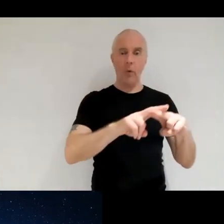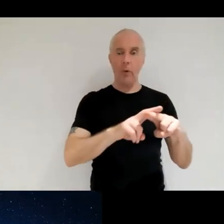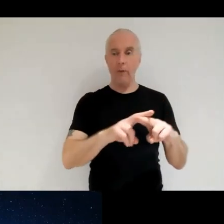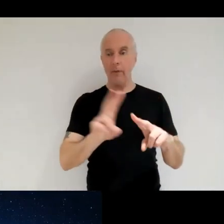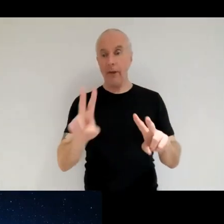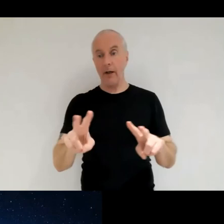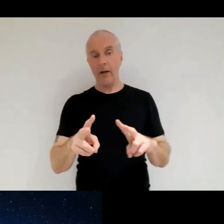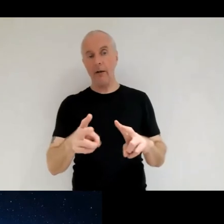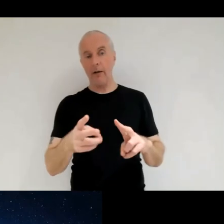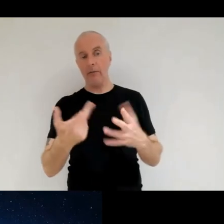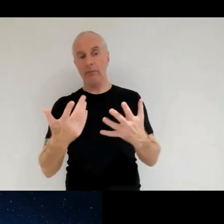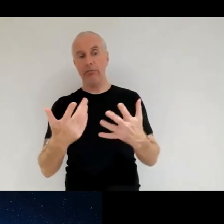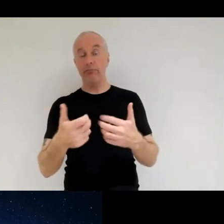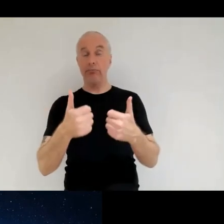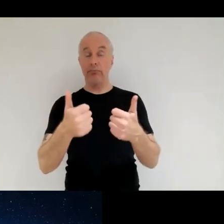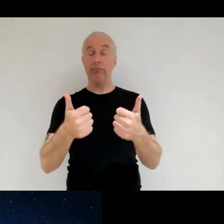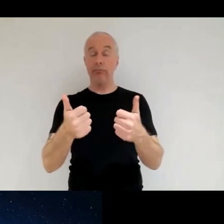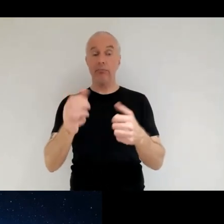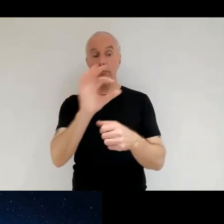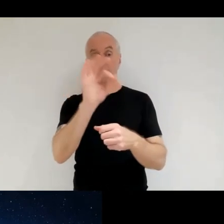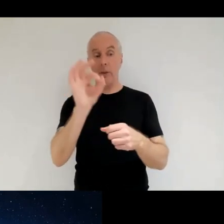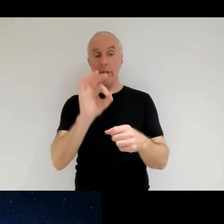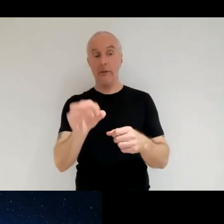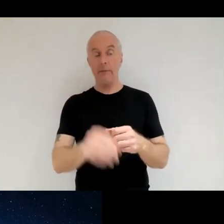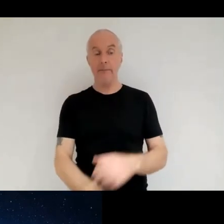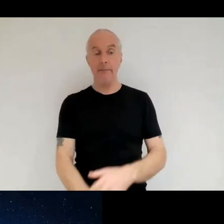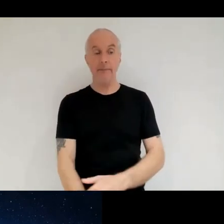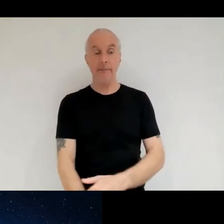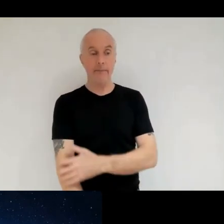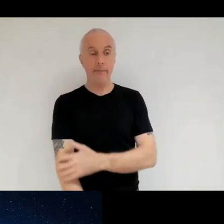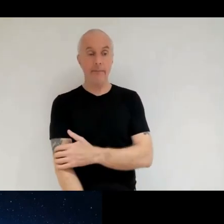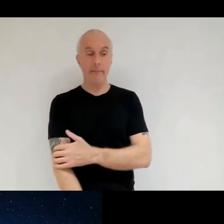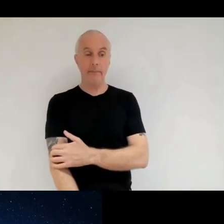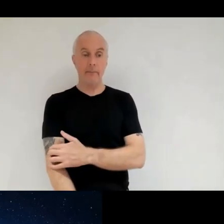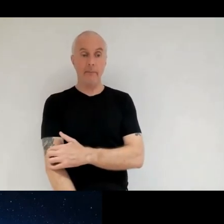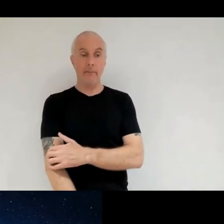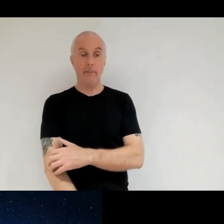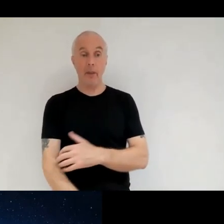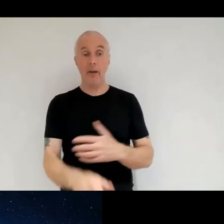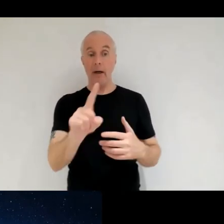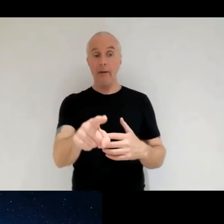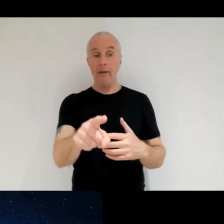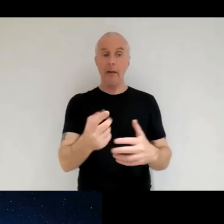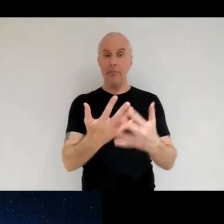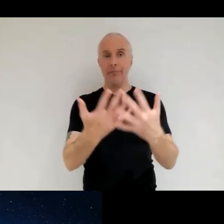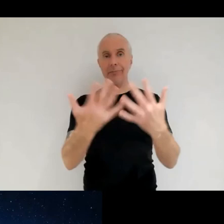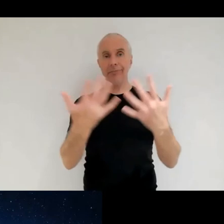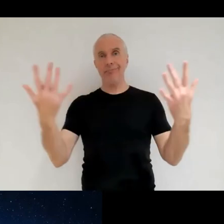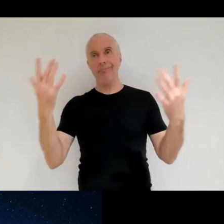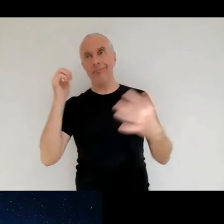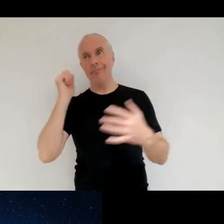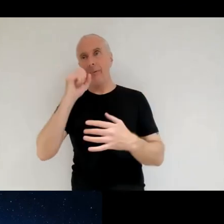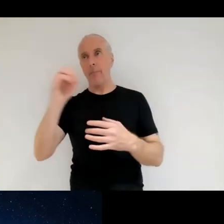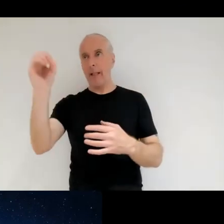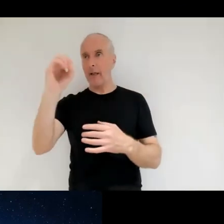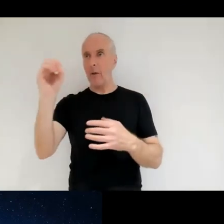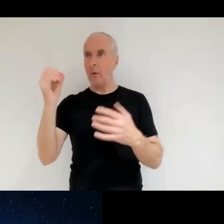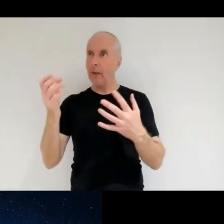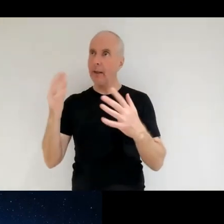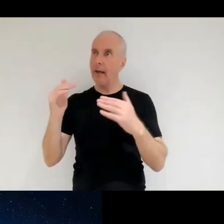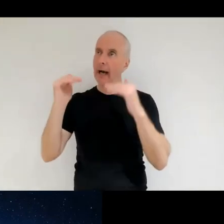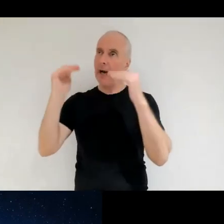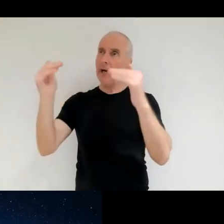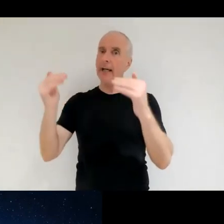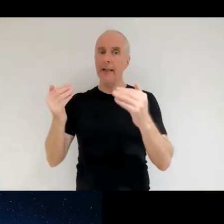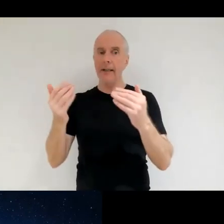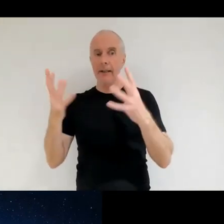So before specifically answering your question, right, having observed quite an abundance of black holes with quite high masses, you might have seen a lot of